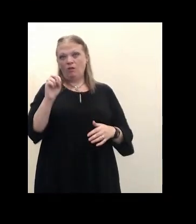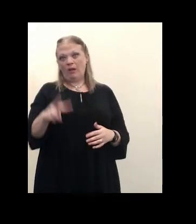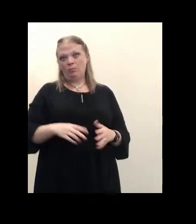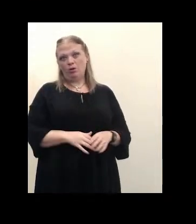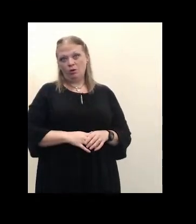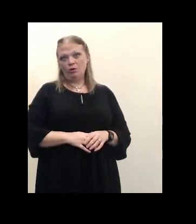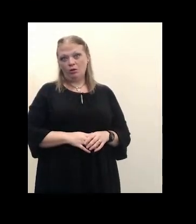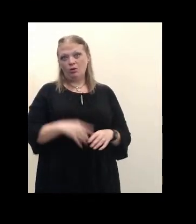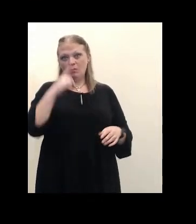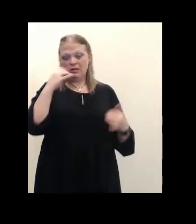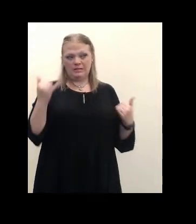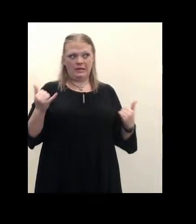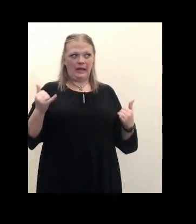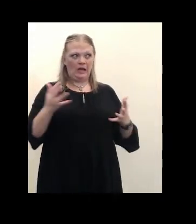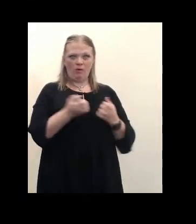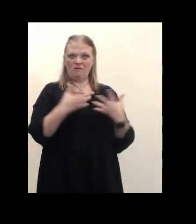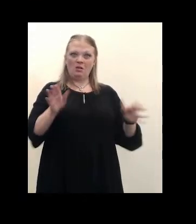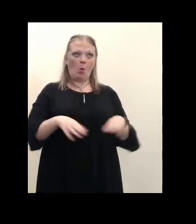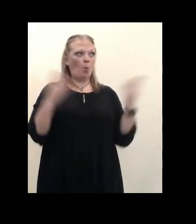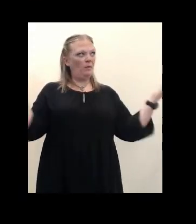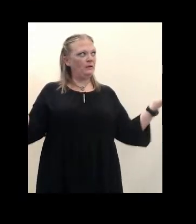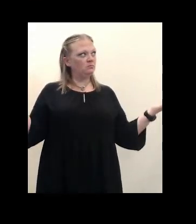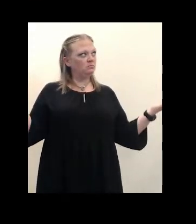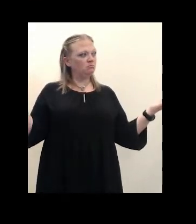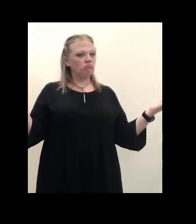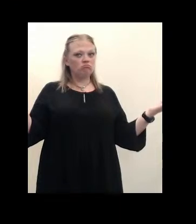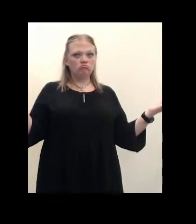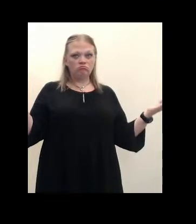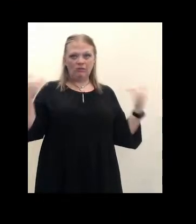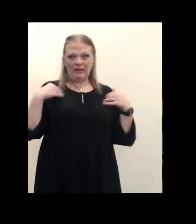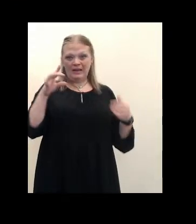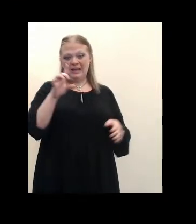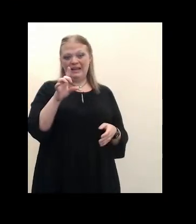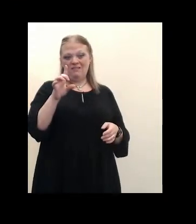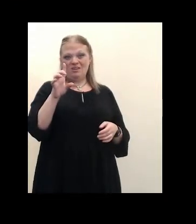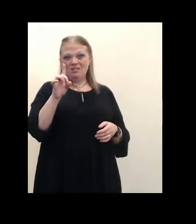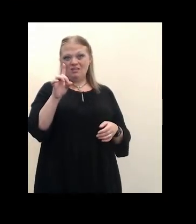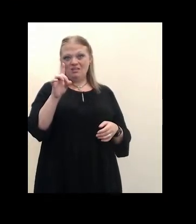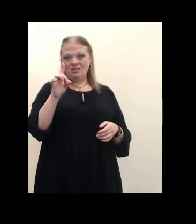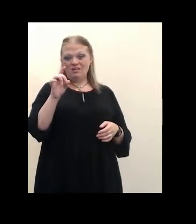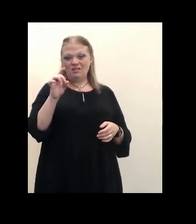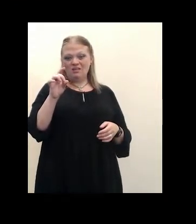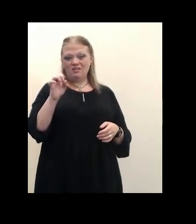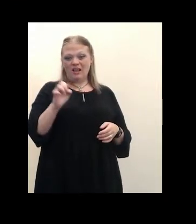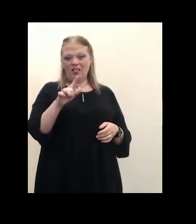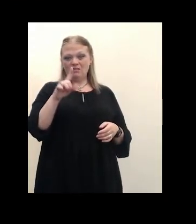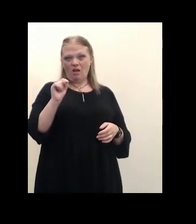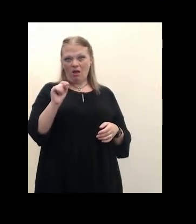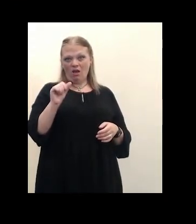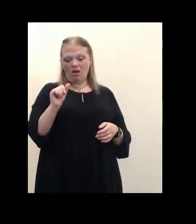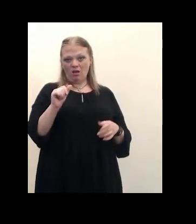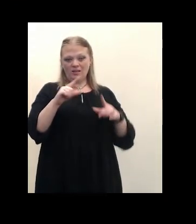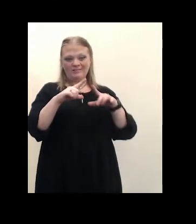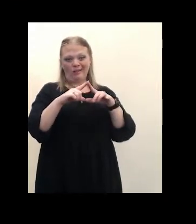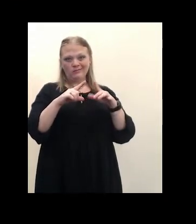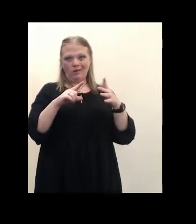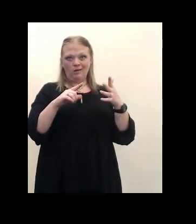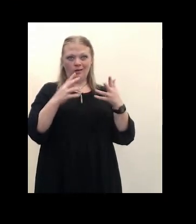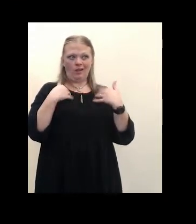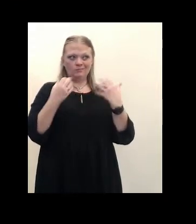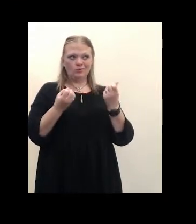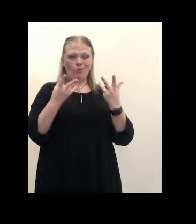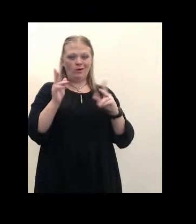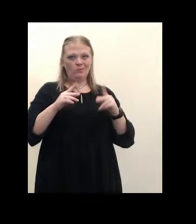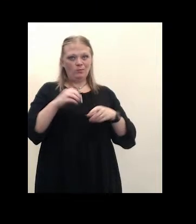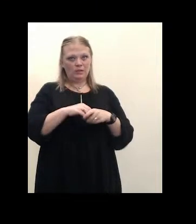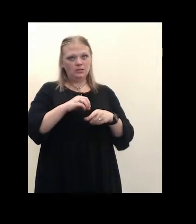now everything's pretty much open, and we have the Delta variant, and what could happen once we have so many people indoors.